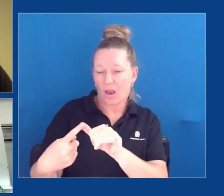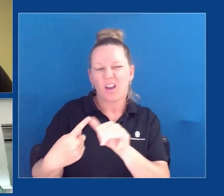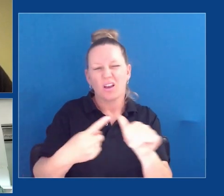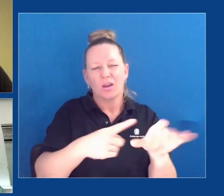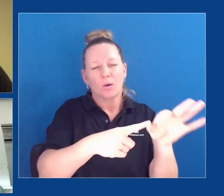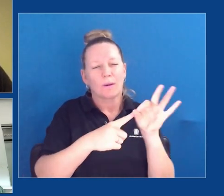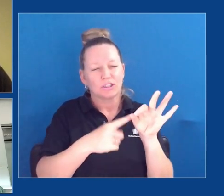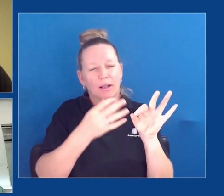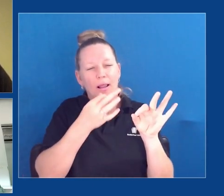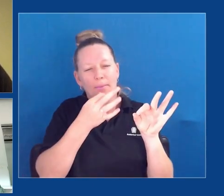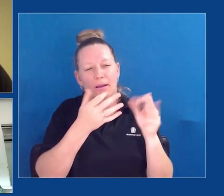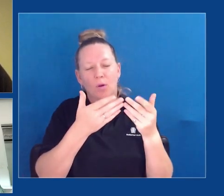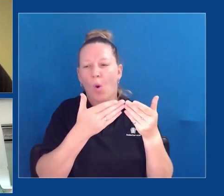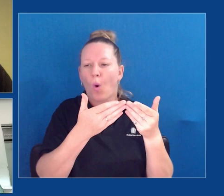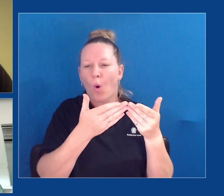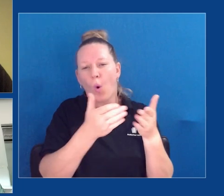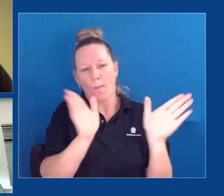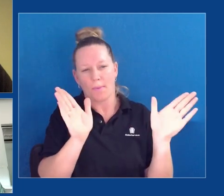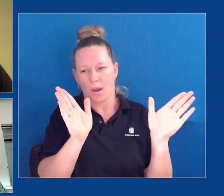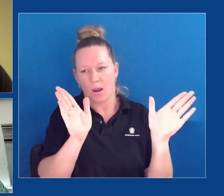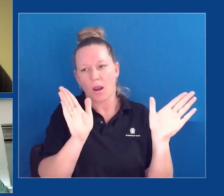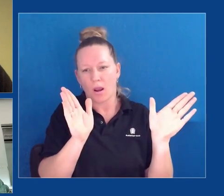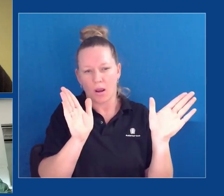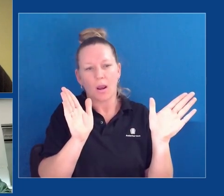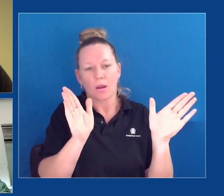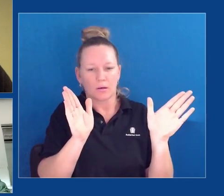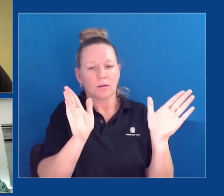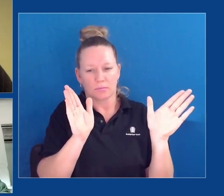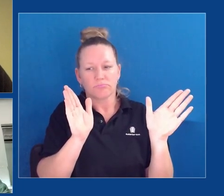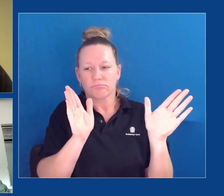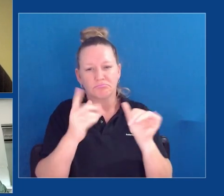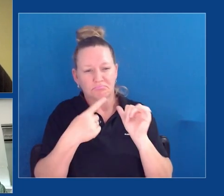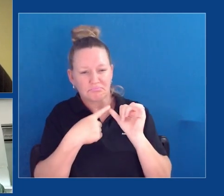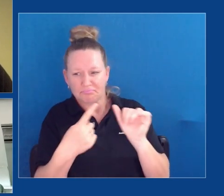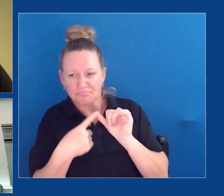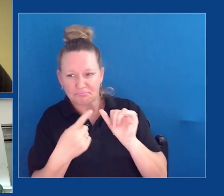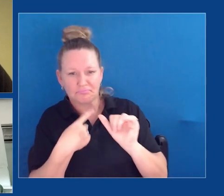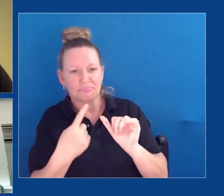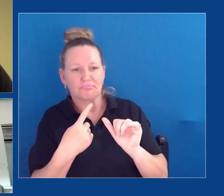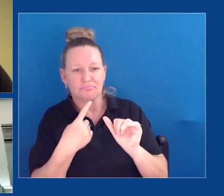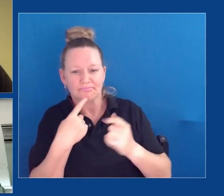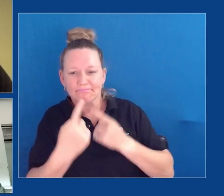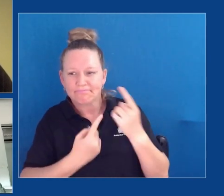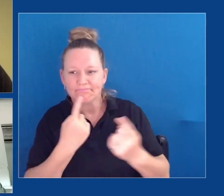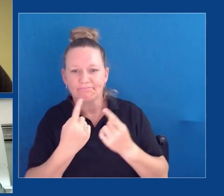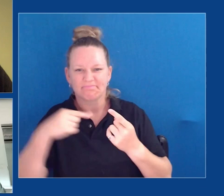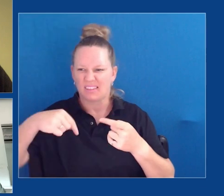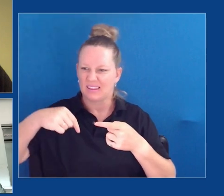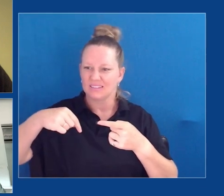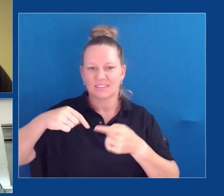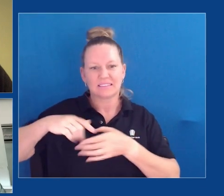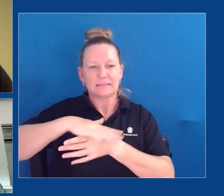who don't necessarily know about, you know, the space that we work in together, what is